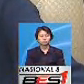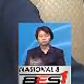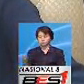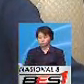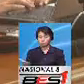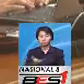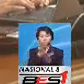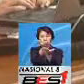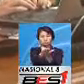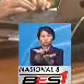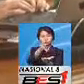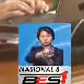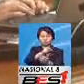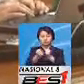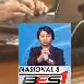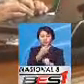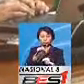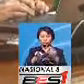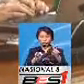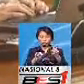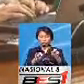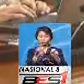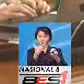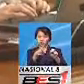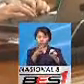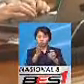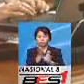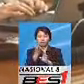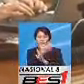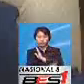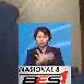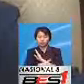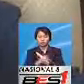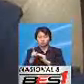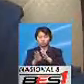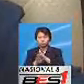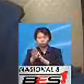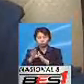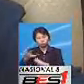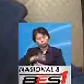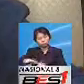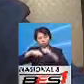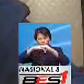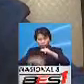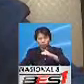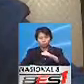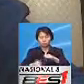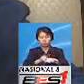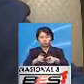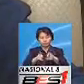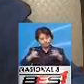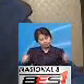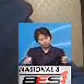Beliau membentangkan laporan tahunan 2015 Bank Negara. Penggunaan swasta dijangka tumbuh pada kadar di bawah purata jangka